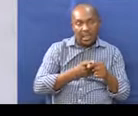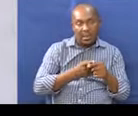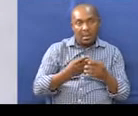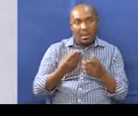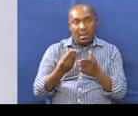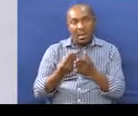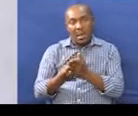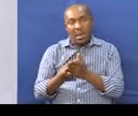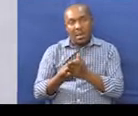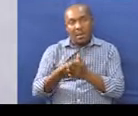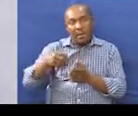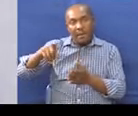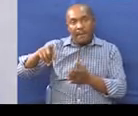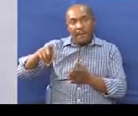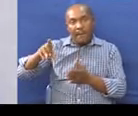porridge.